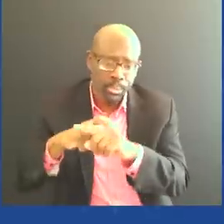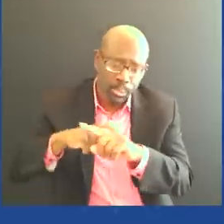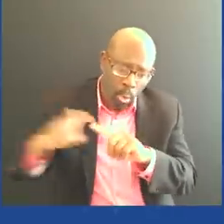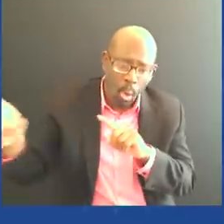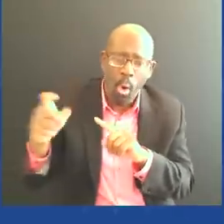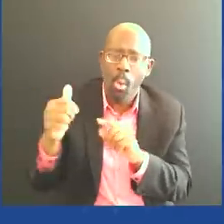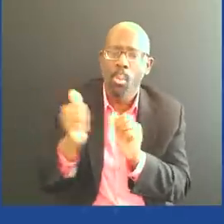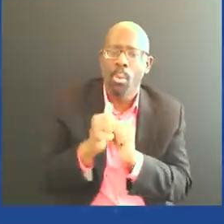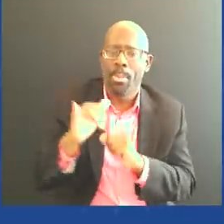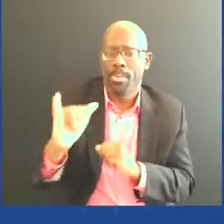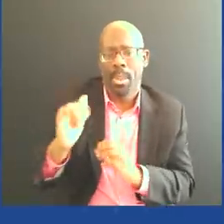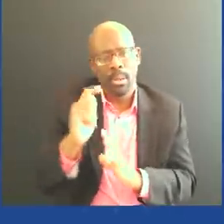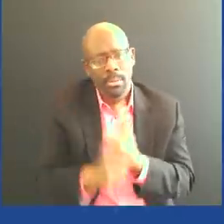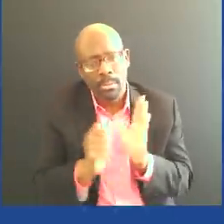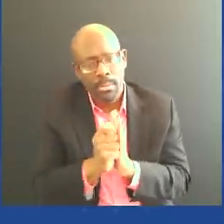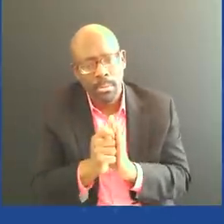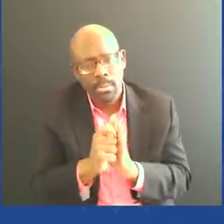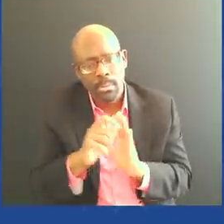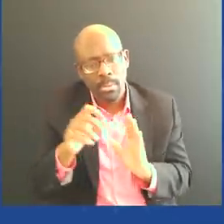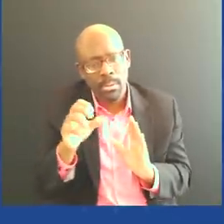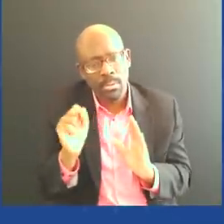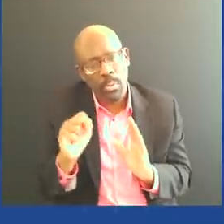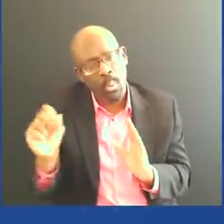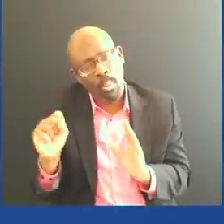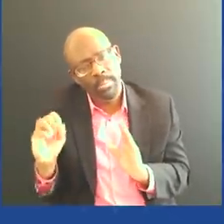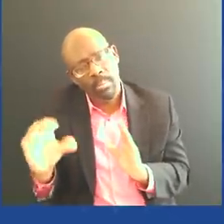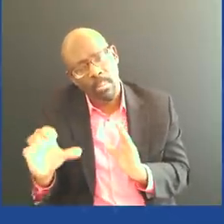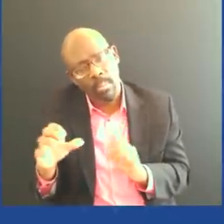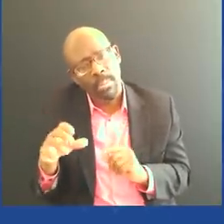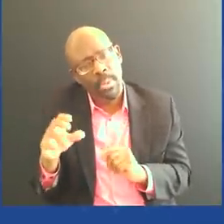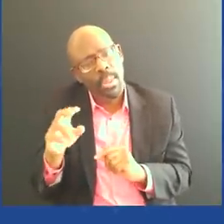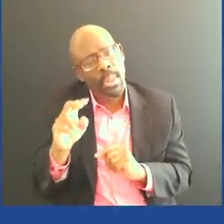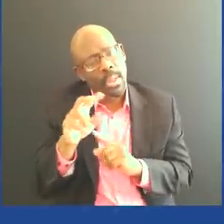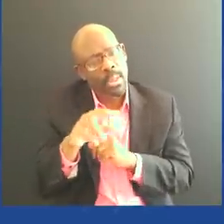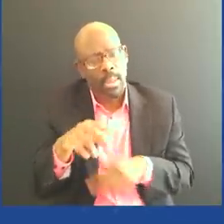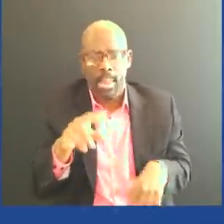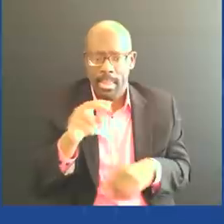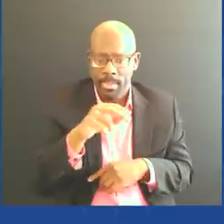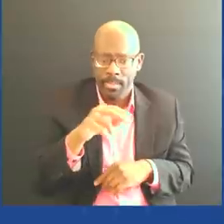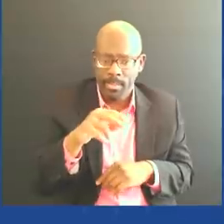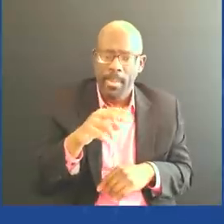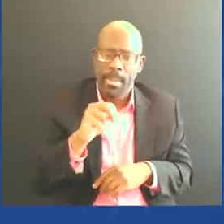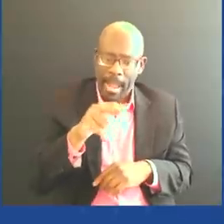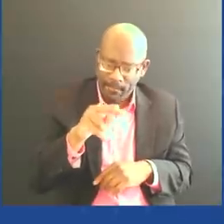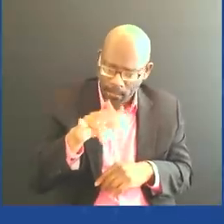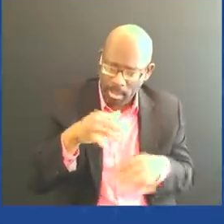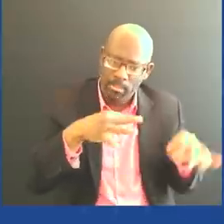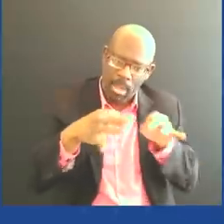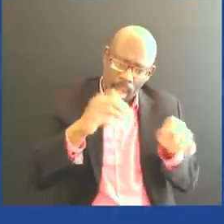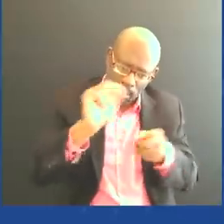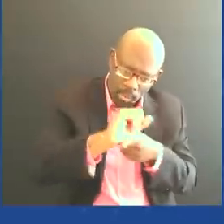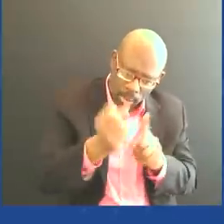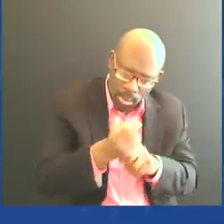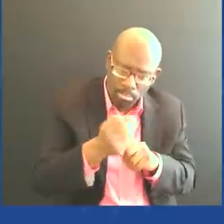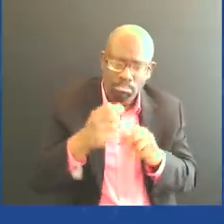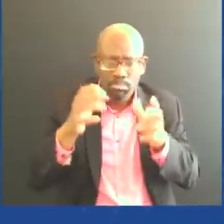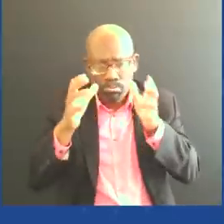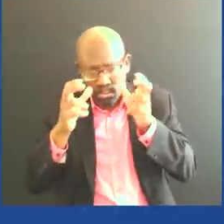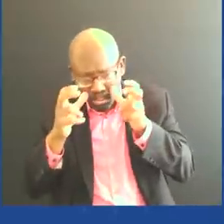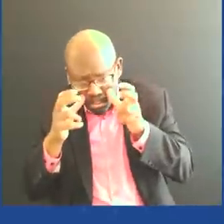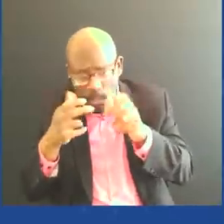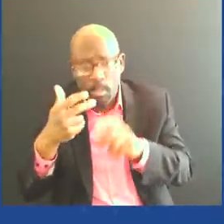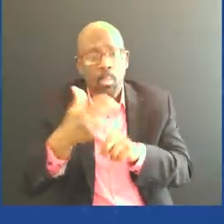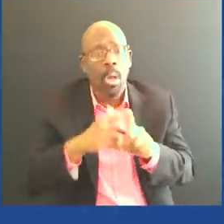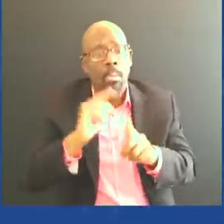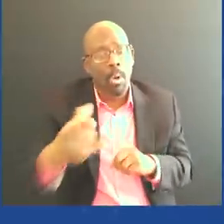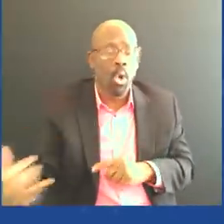former governor, longtime friend. I explained the situation to him. He graciously heard me out, and 3 months later, he called back to say that over the next couple